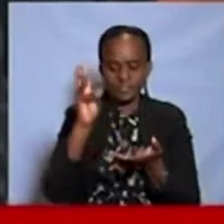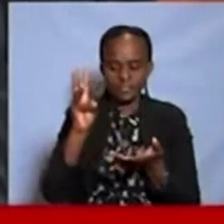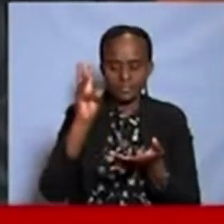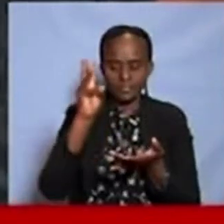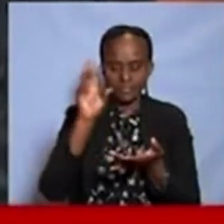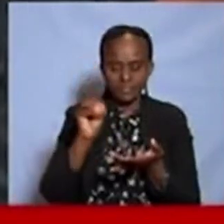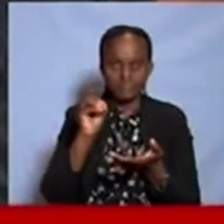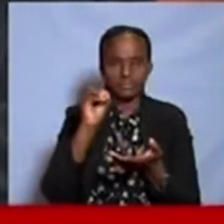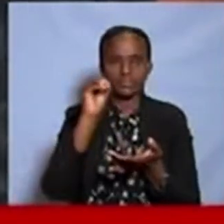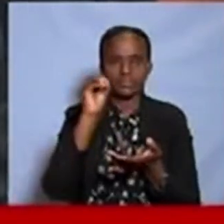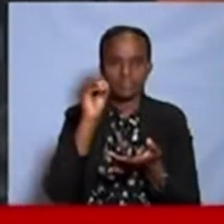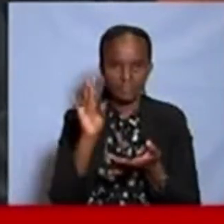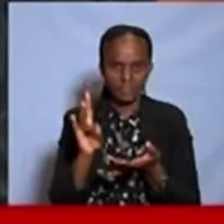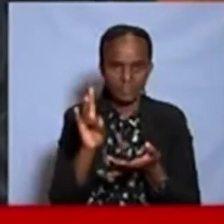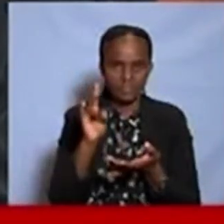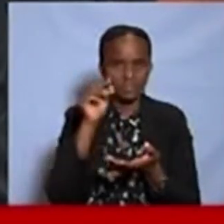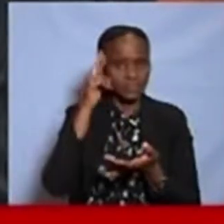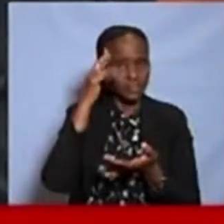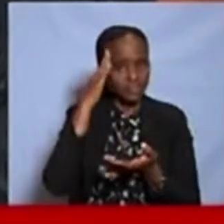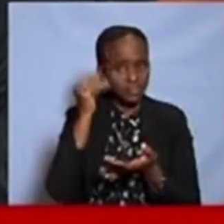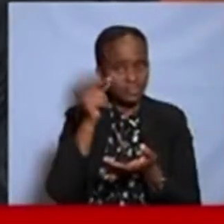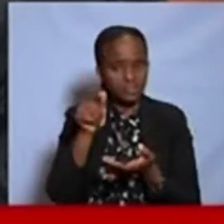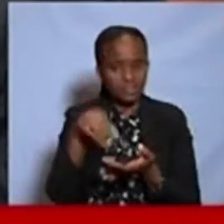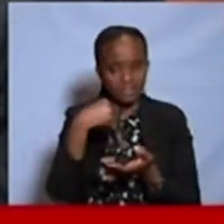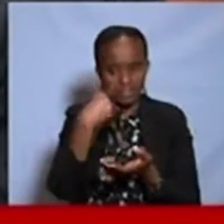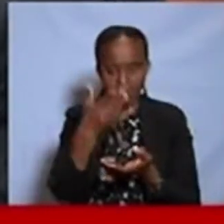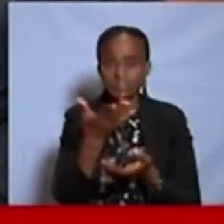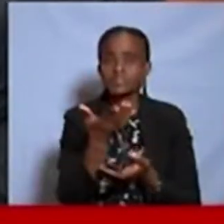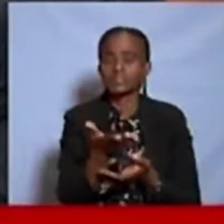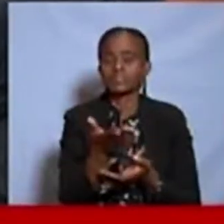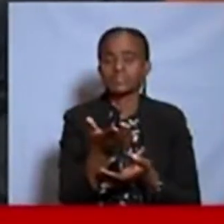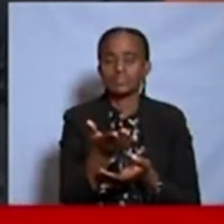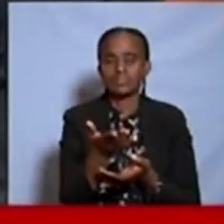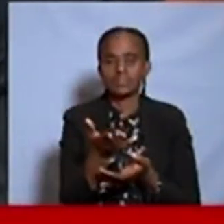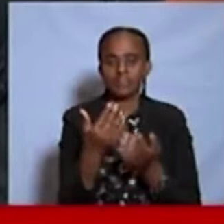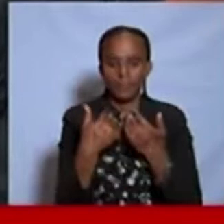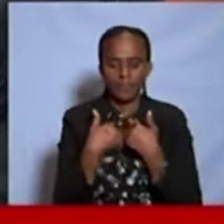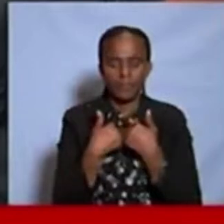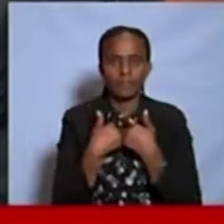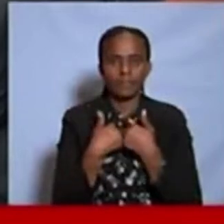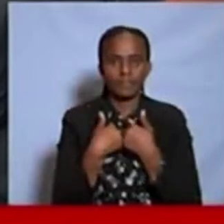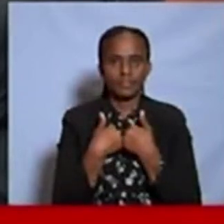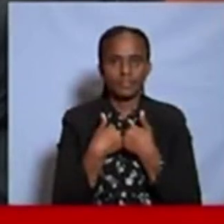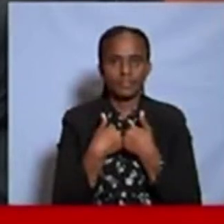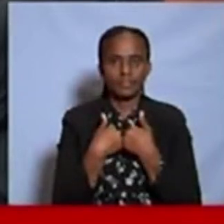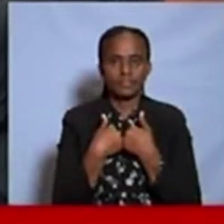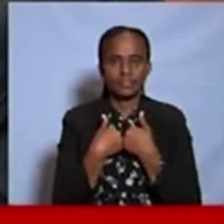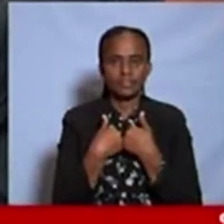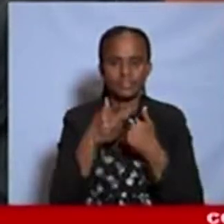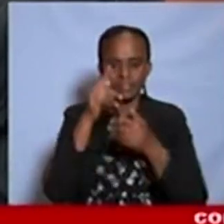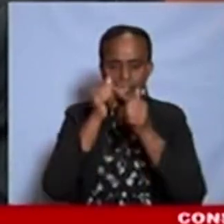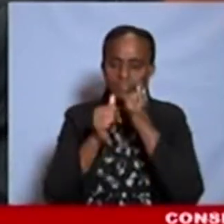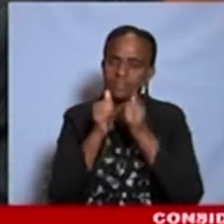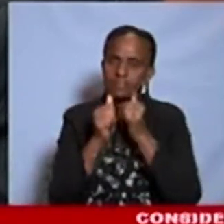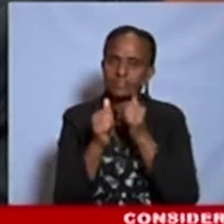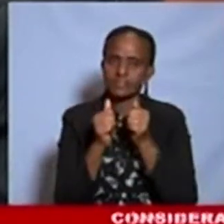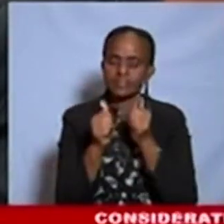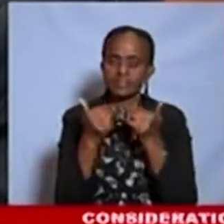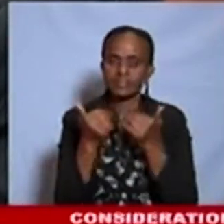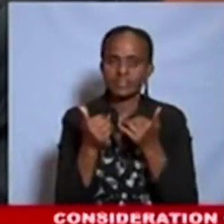1,399,607. The reason you have given there is because